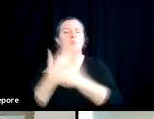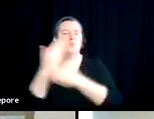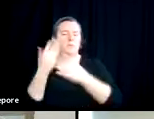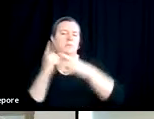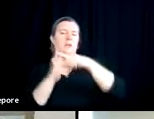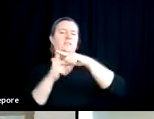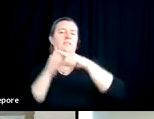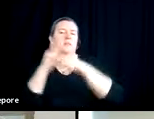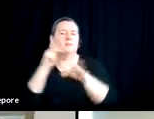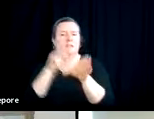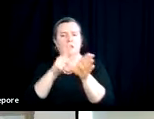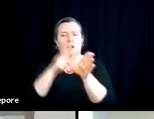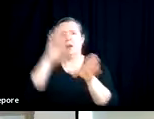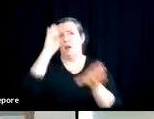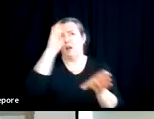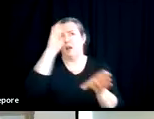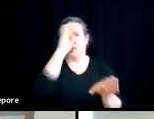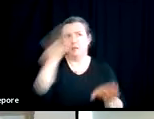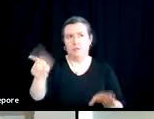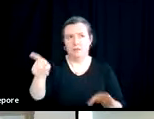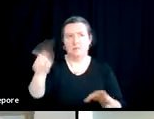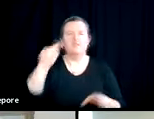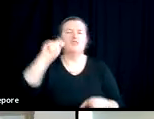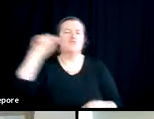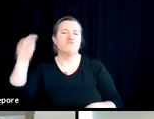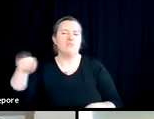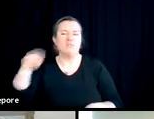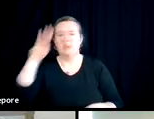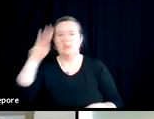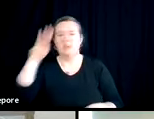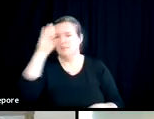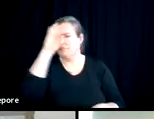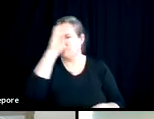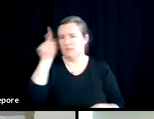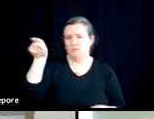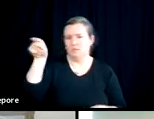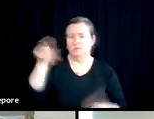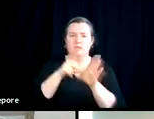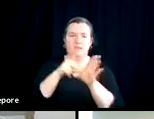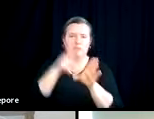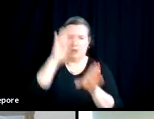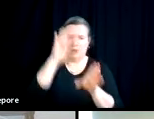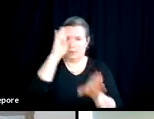at Trenton Psychiatric Hospital. The positivity rate in New